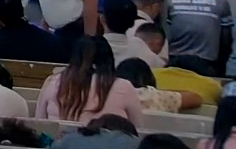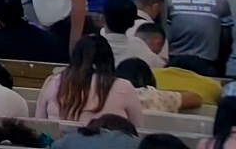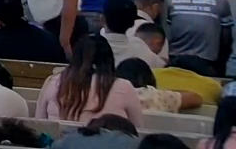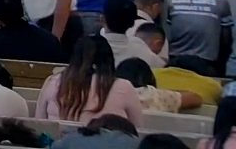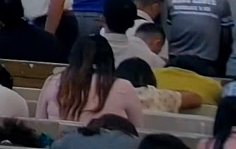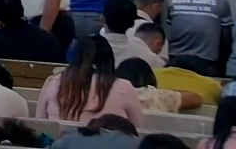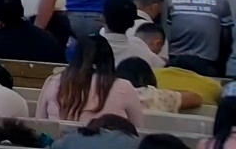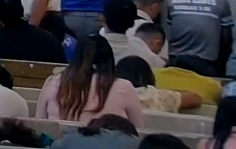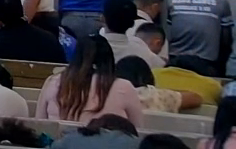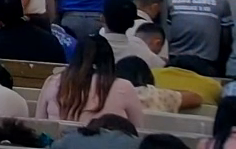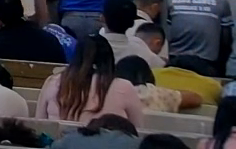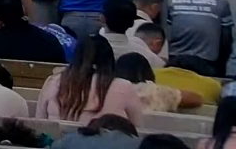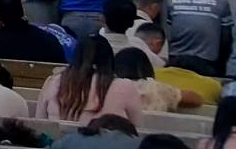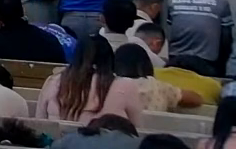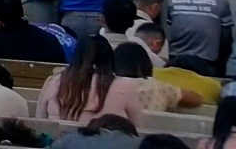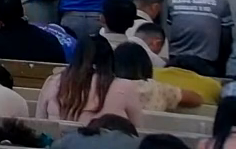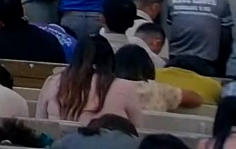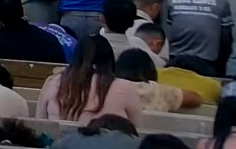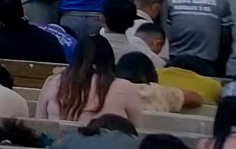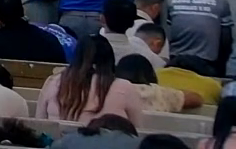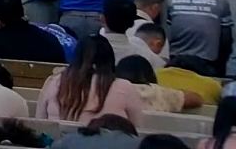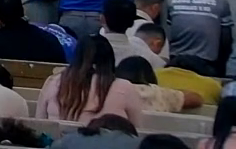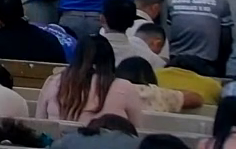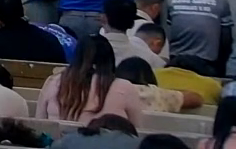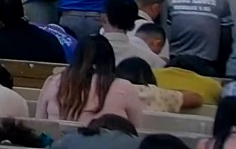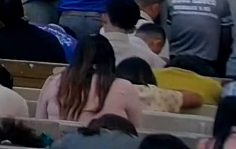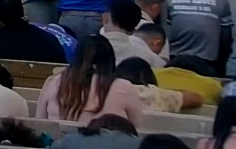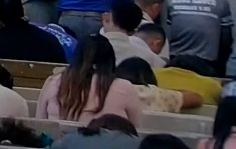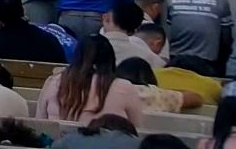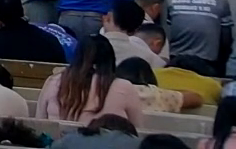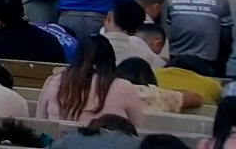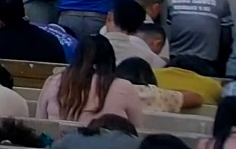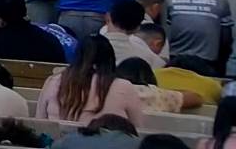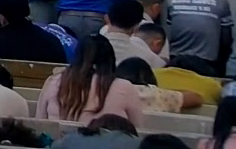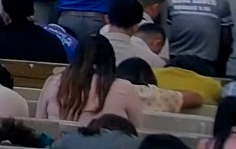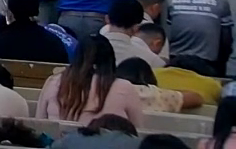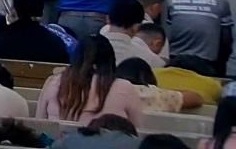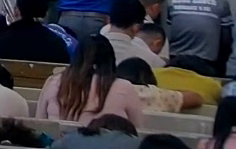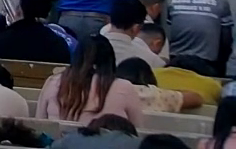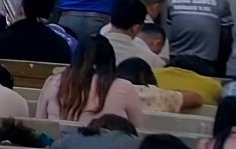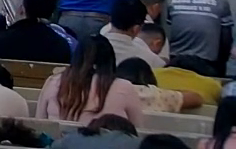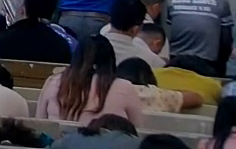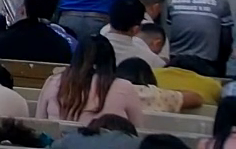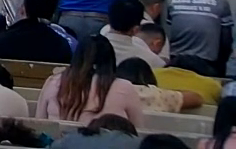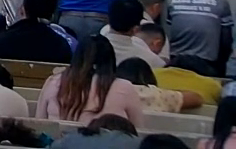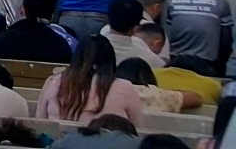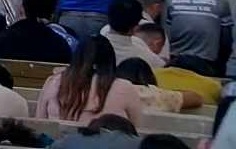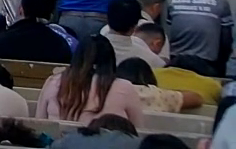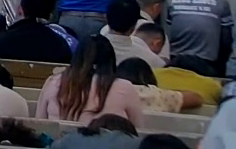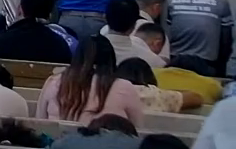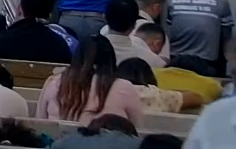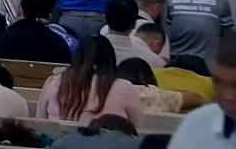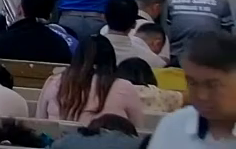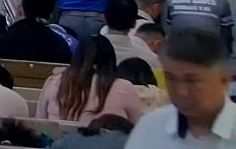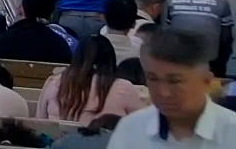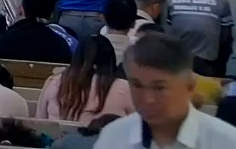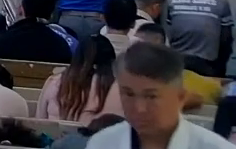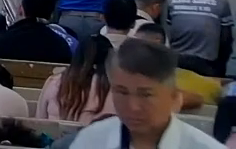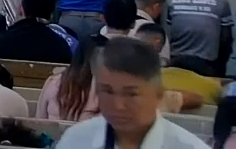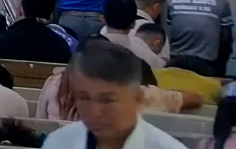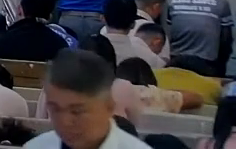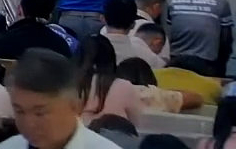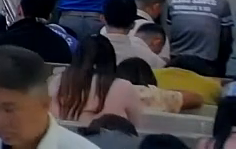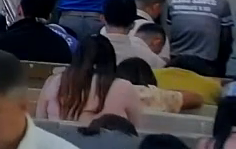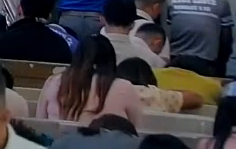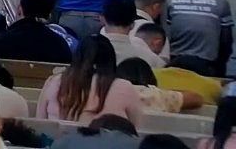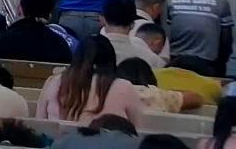Philippines. So you should go somewhere else. Go somewhere else where you can preach the gospel. Pastor